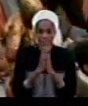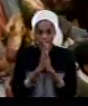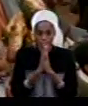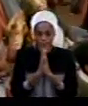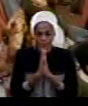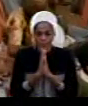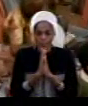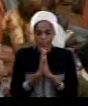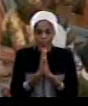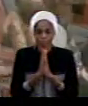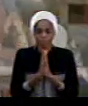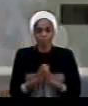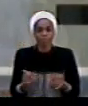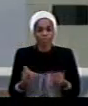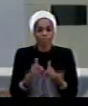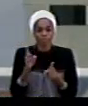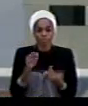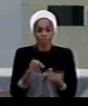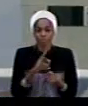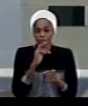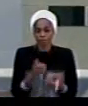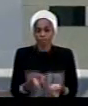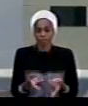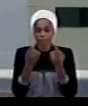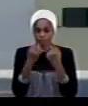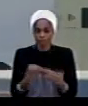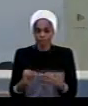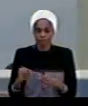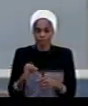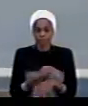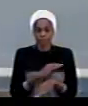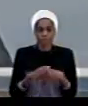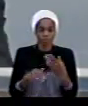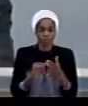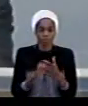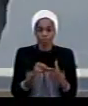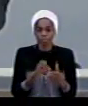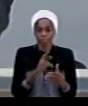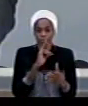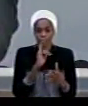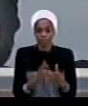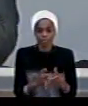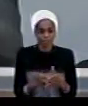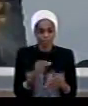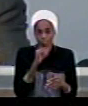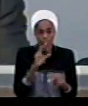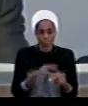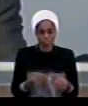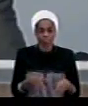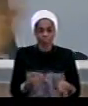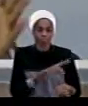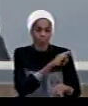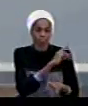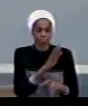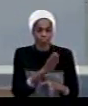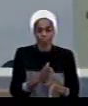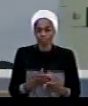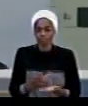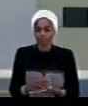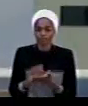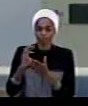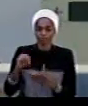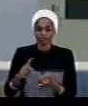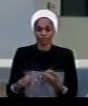And as we are coming, all those who are not seated well, let ushers help us to arrange them. We have enough